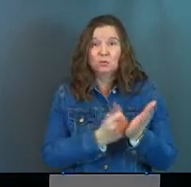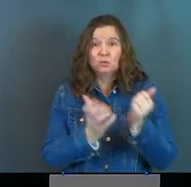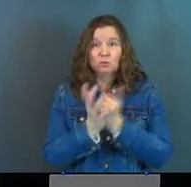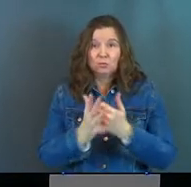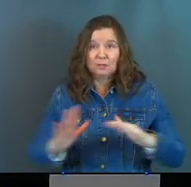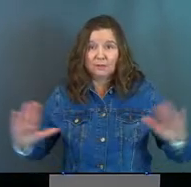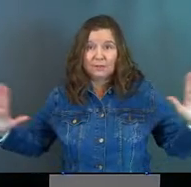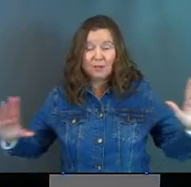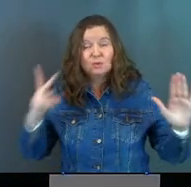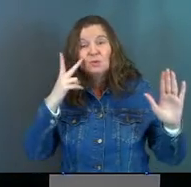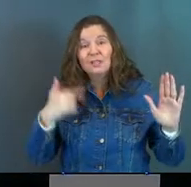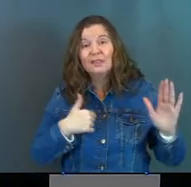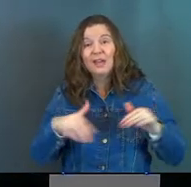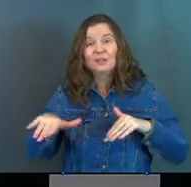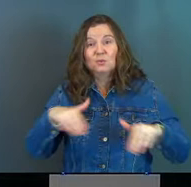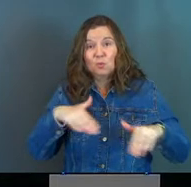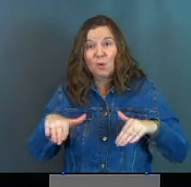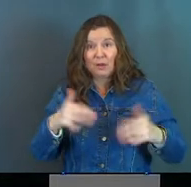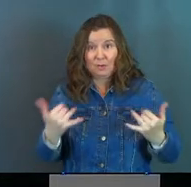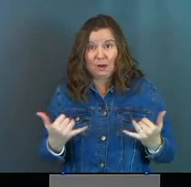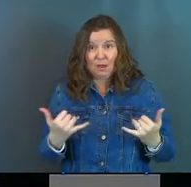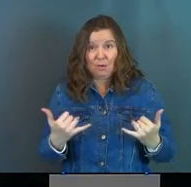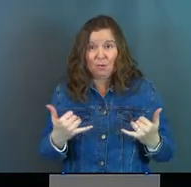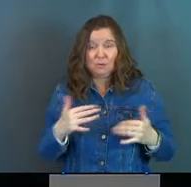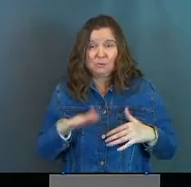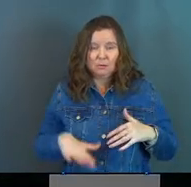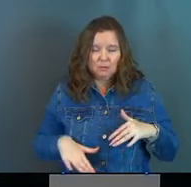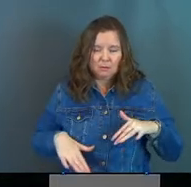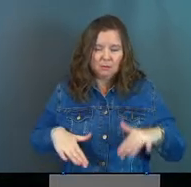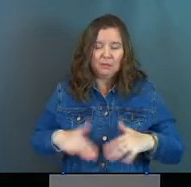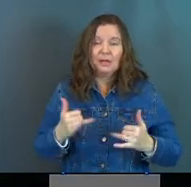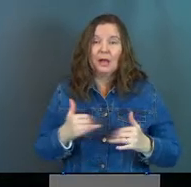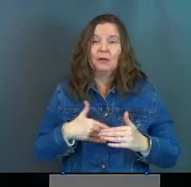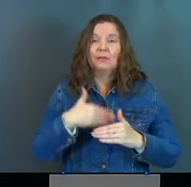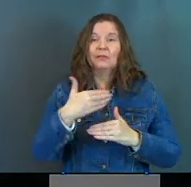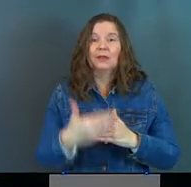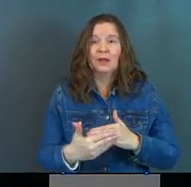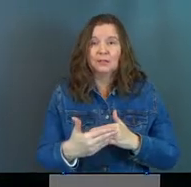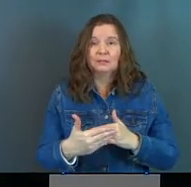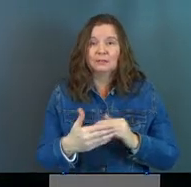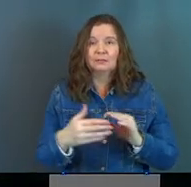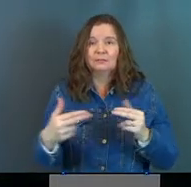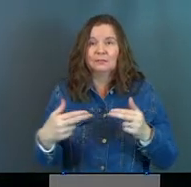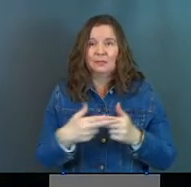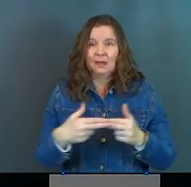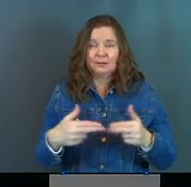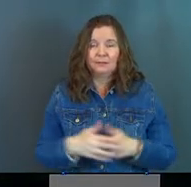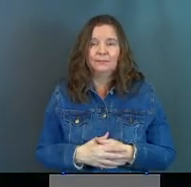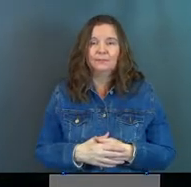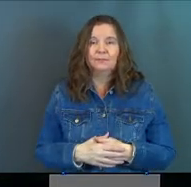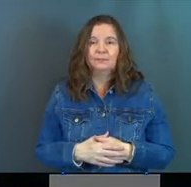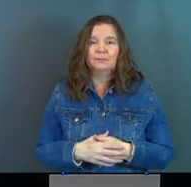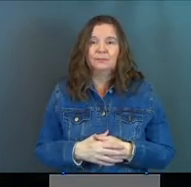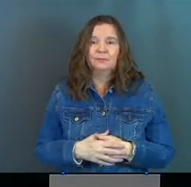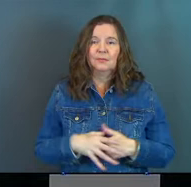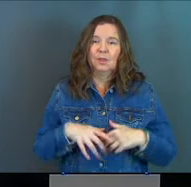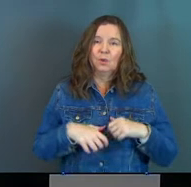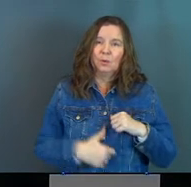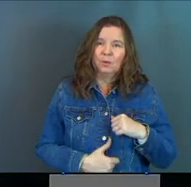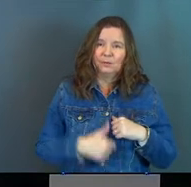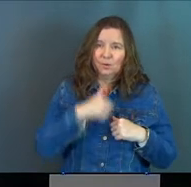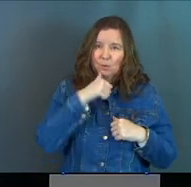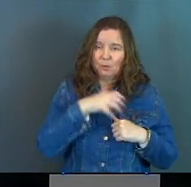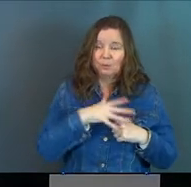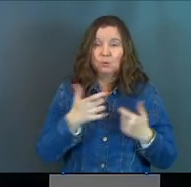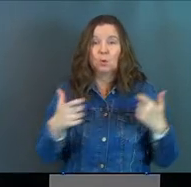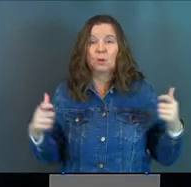crucified. You see that he's walking at this point. Now let's go to the next slide. The grieving women.